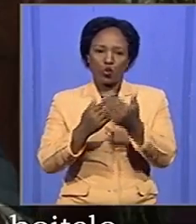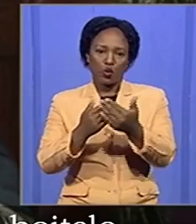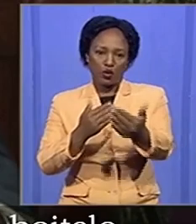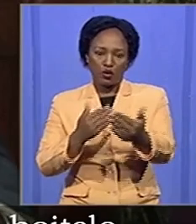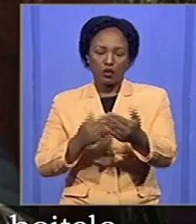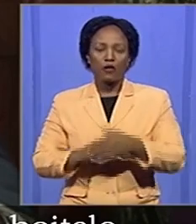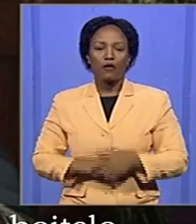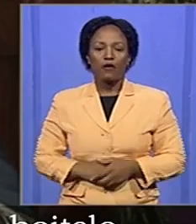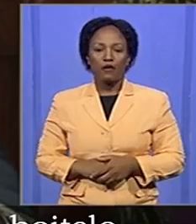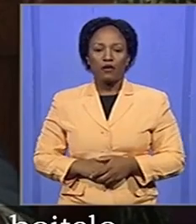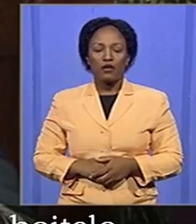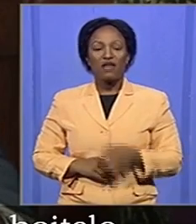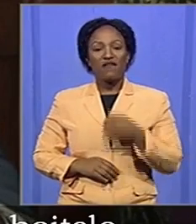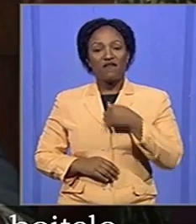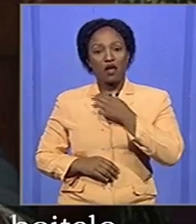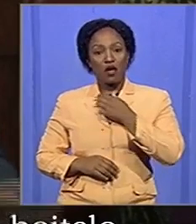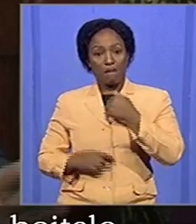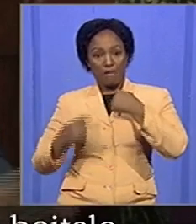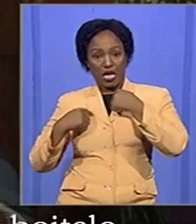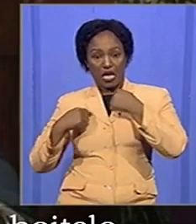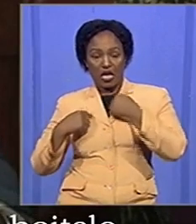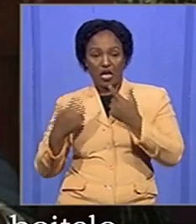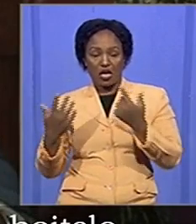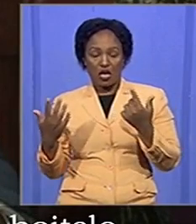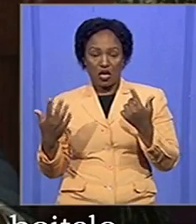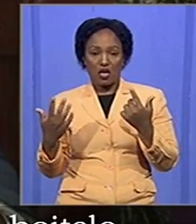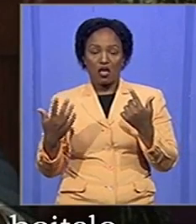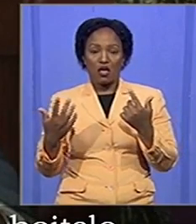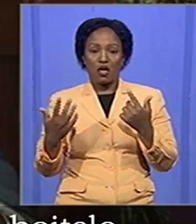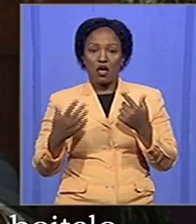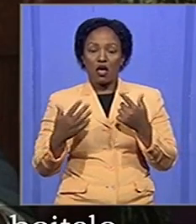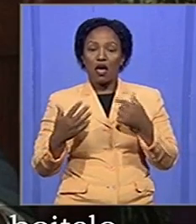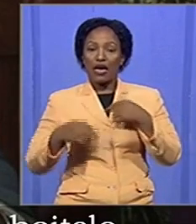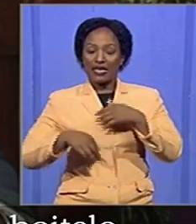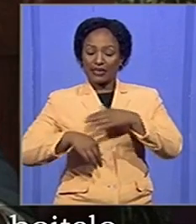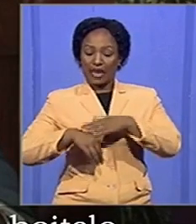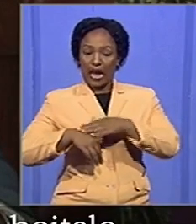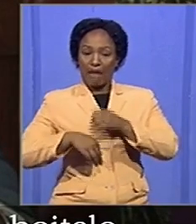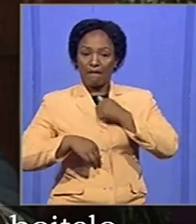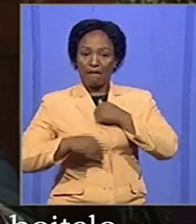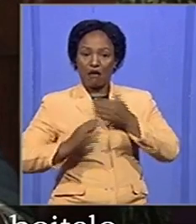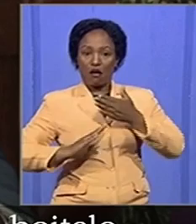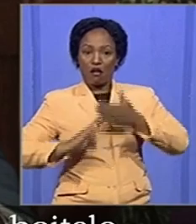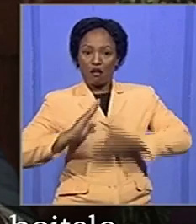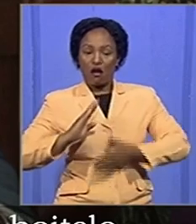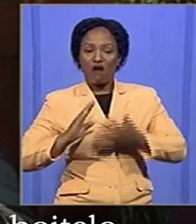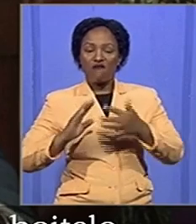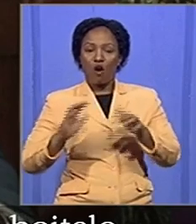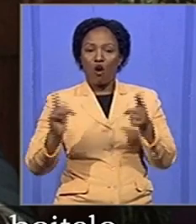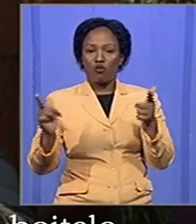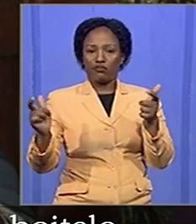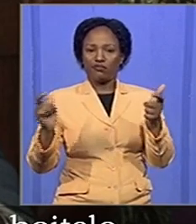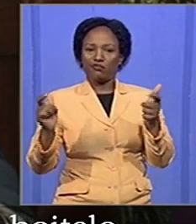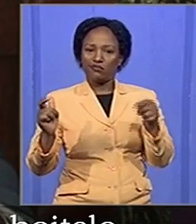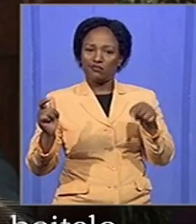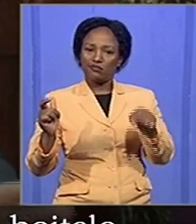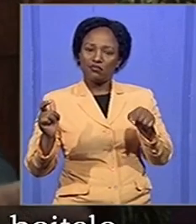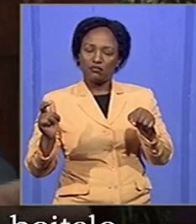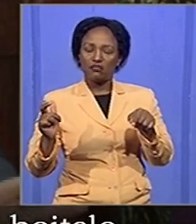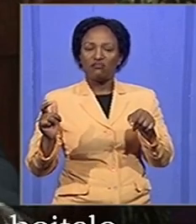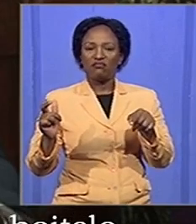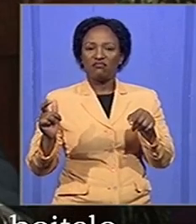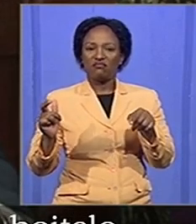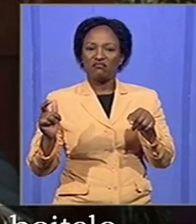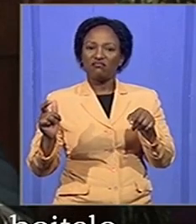nna be ke ratile gore ge go fela nako ya rena ya mmušo e be e le gore ga re